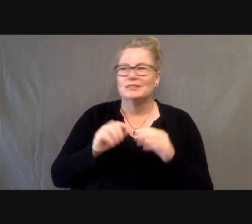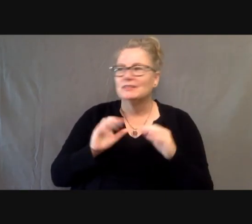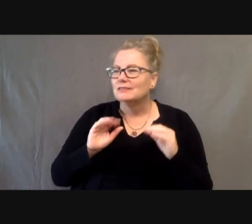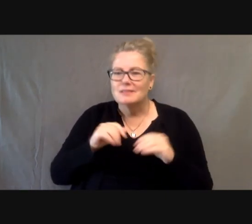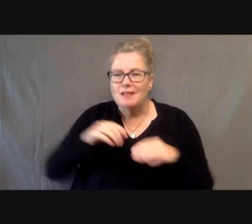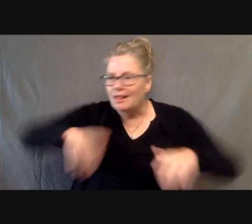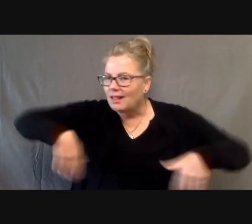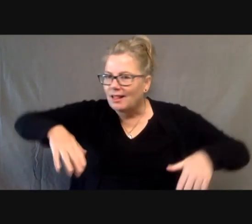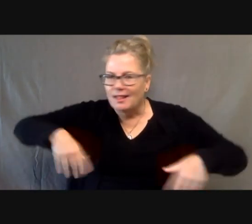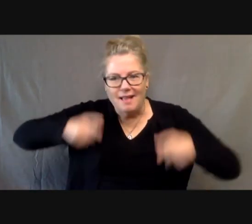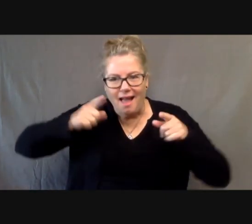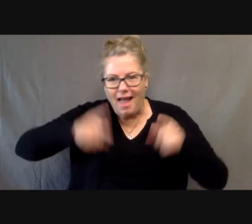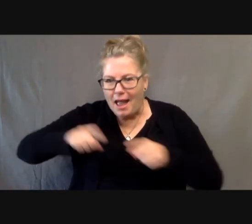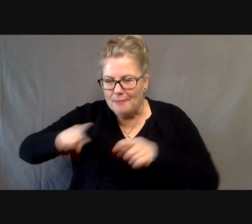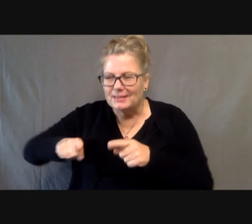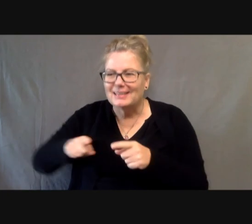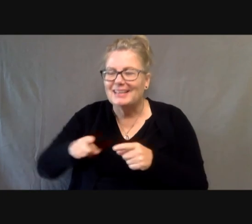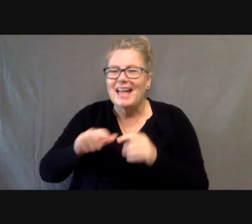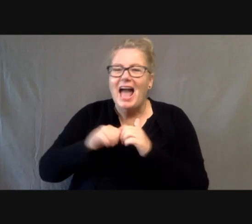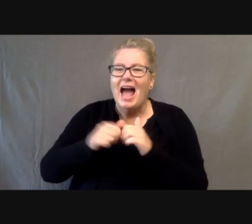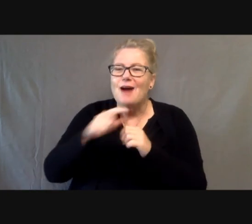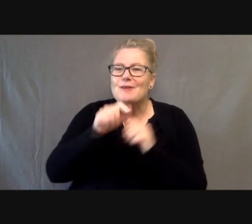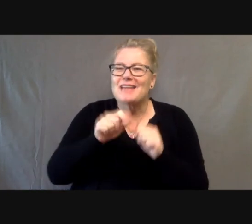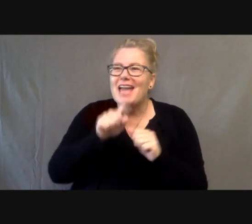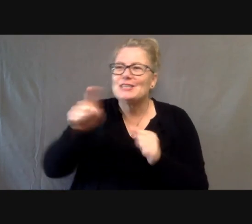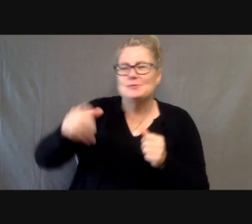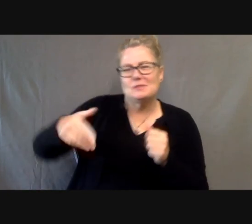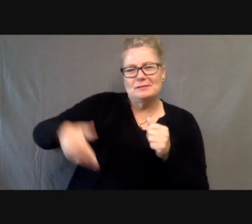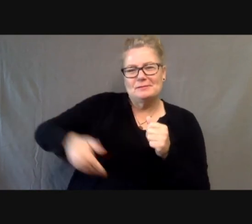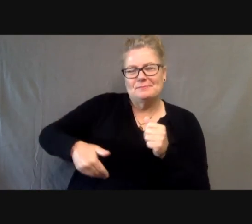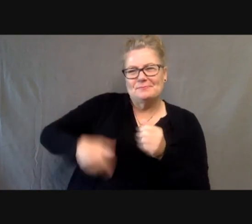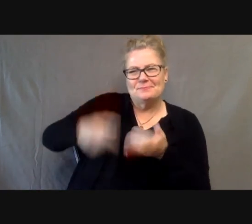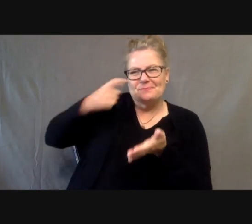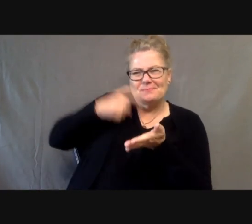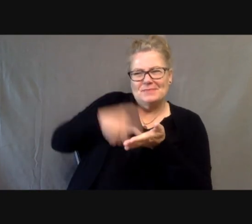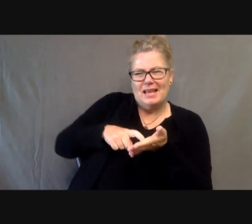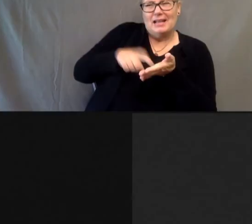if a school is ready or ripe to begin this work?